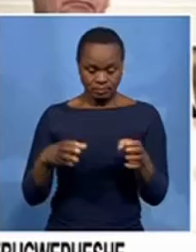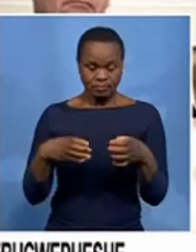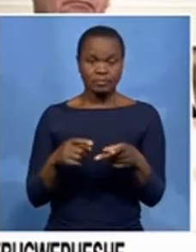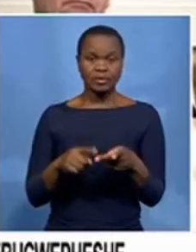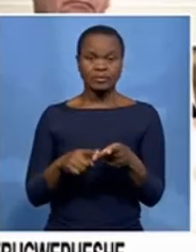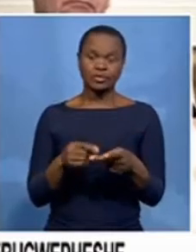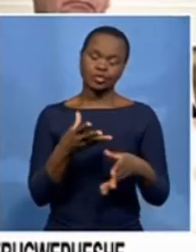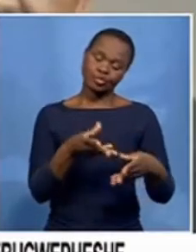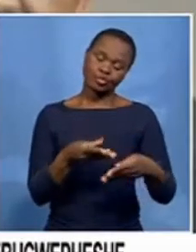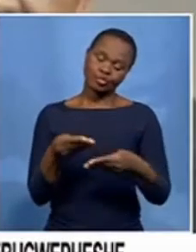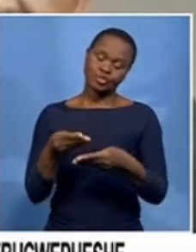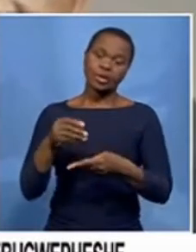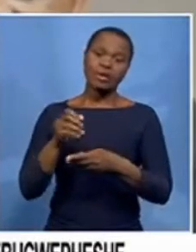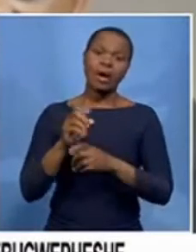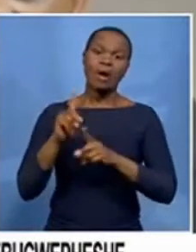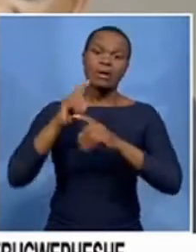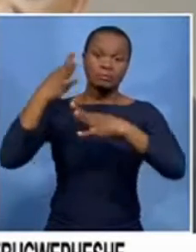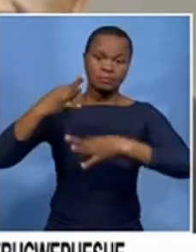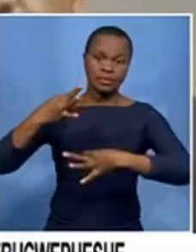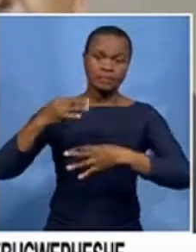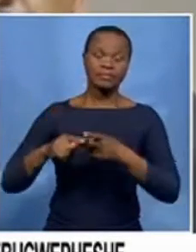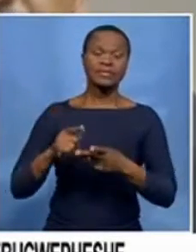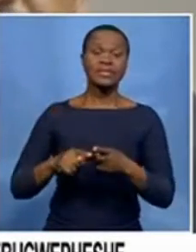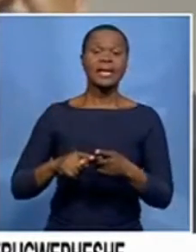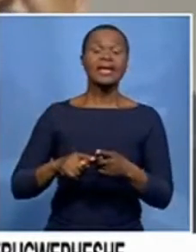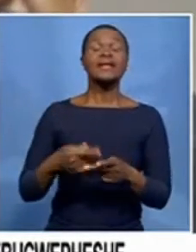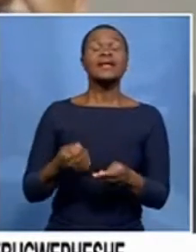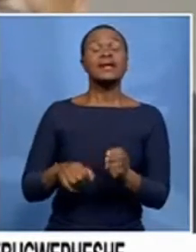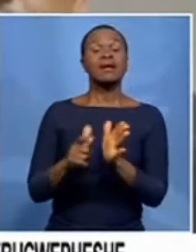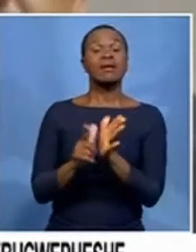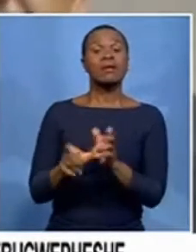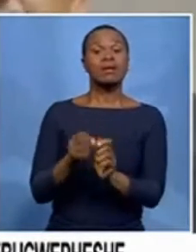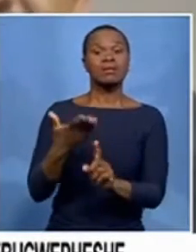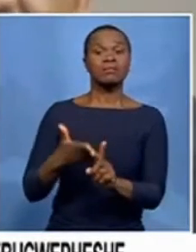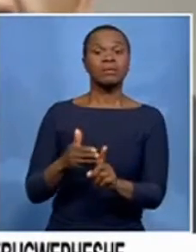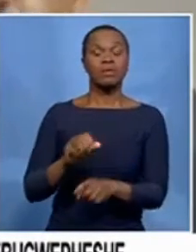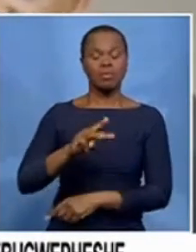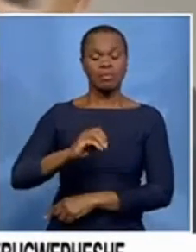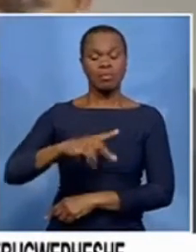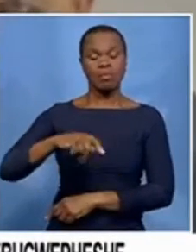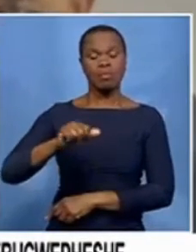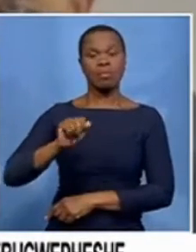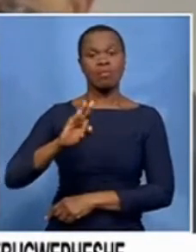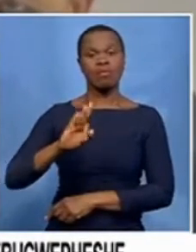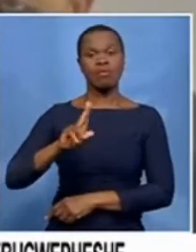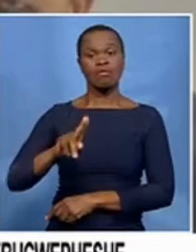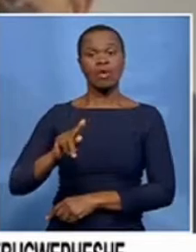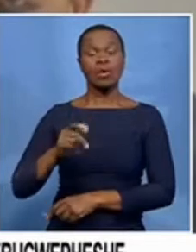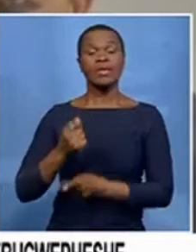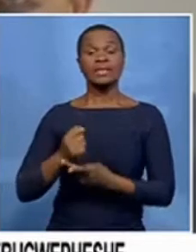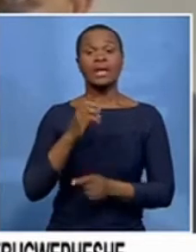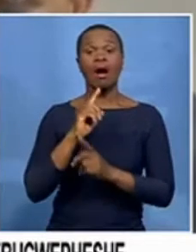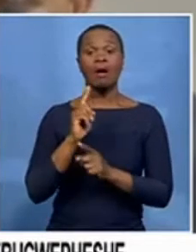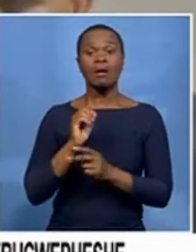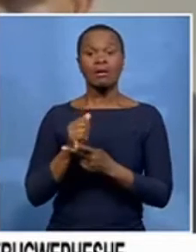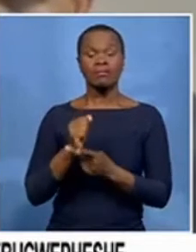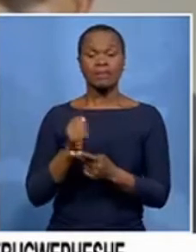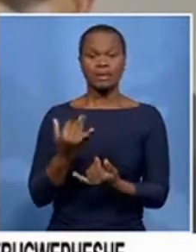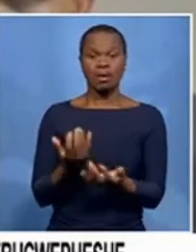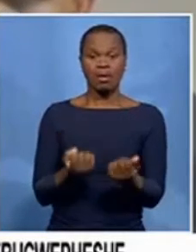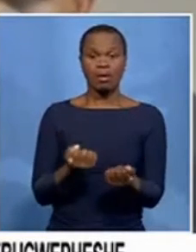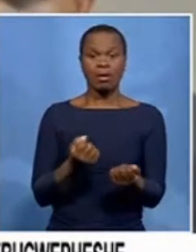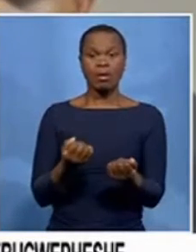down the judgment. Advocate Dalimbofu lomele mengameli waphambilini Jacob Zuma nakenda tetfulo utsite inkantolo lephakeme inalo